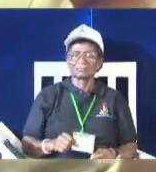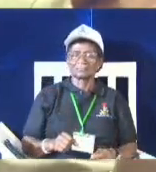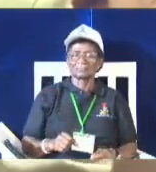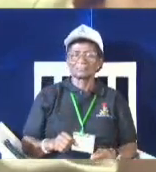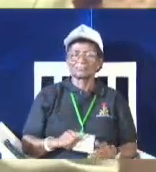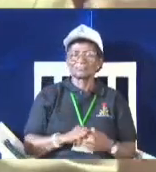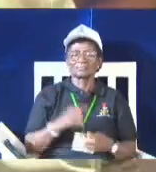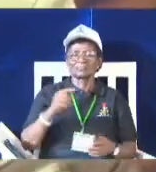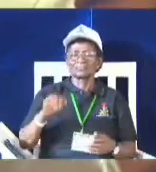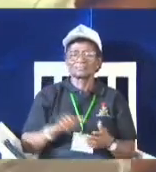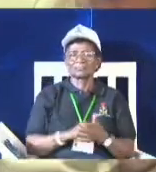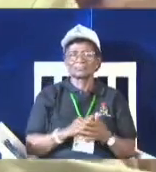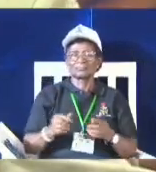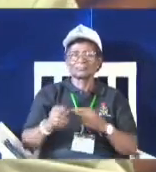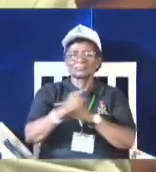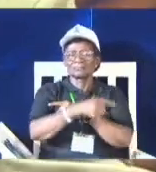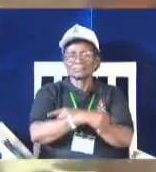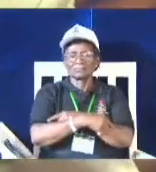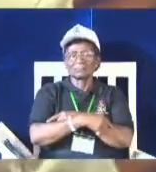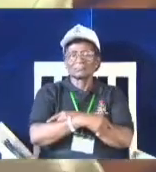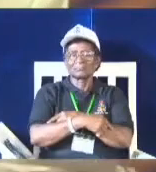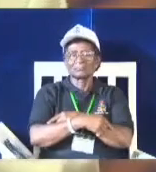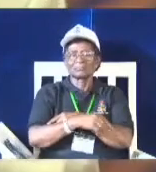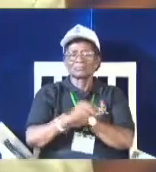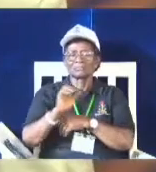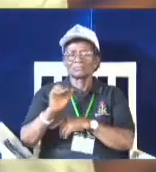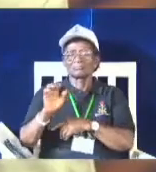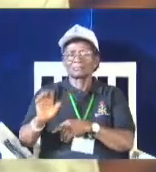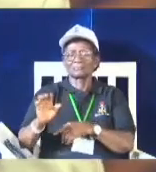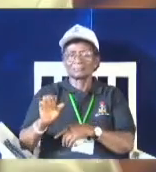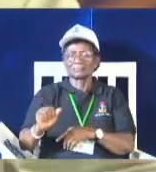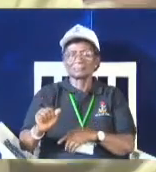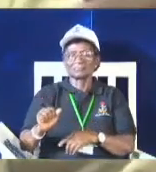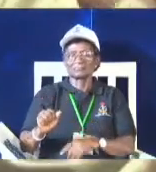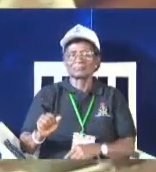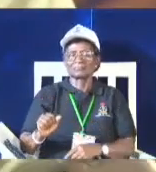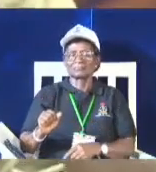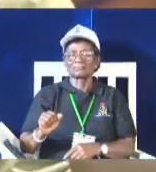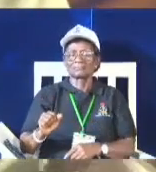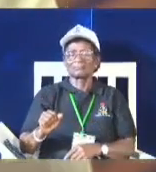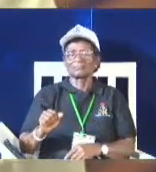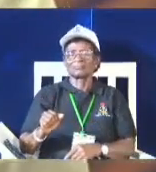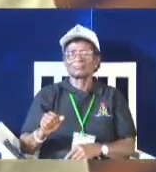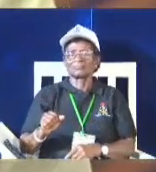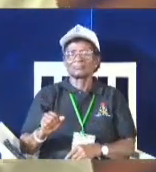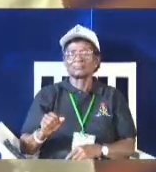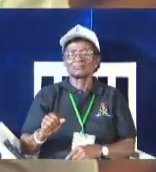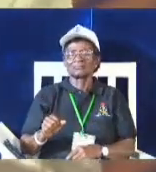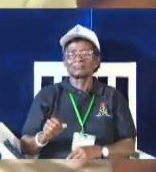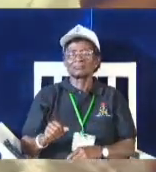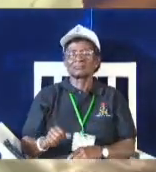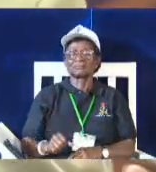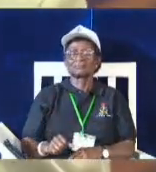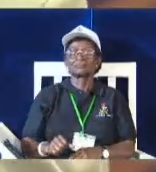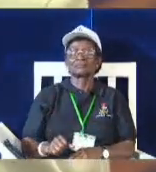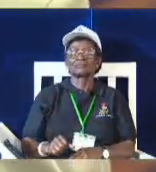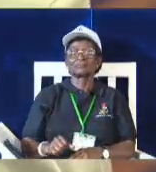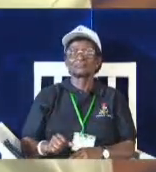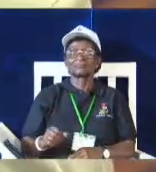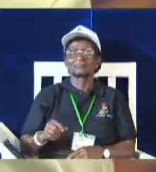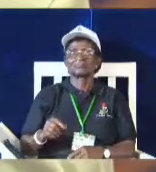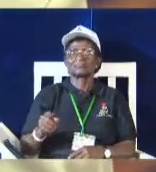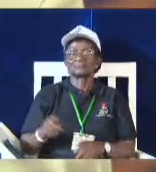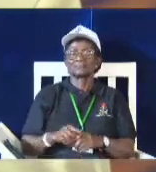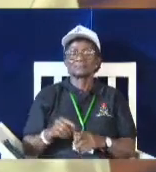of those days came, and they came in the regalia of their various